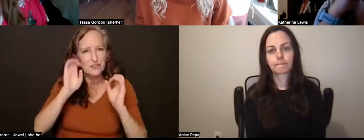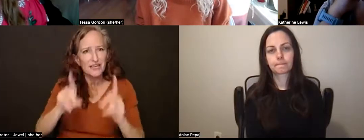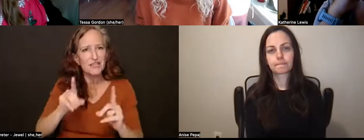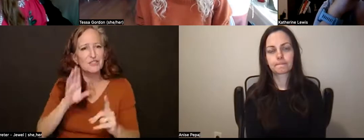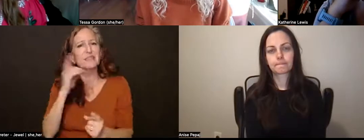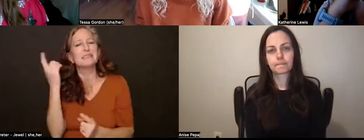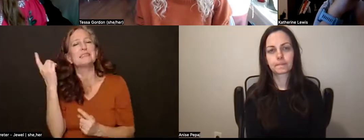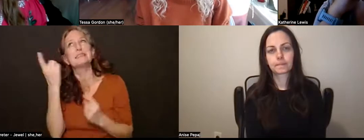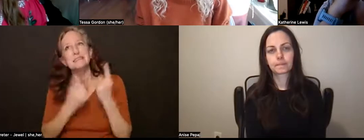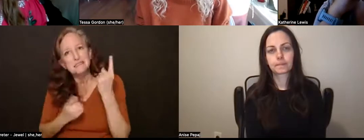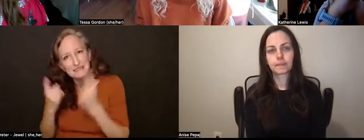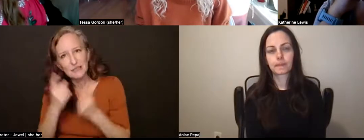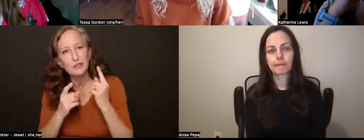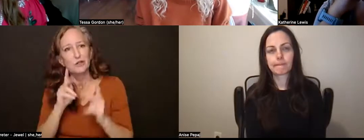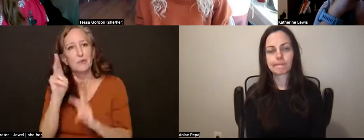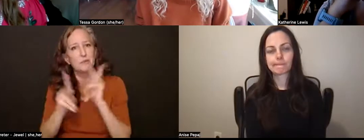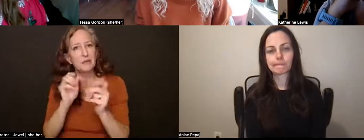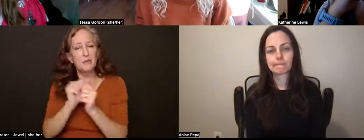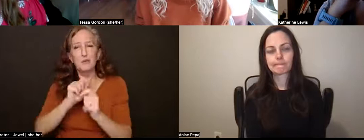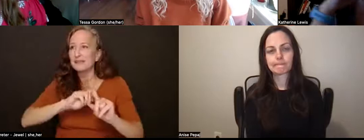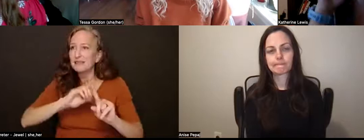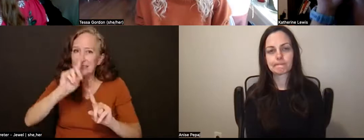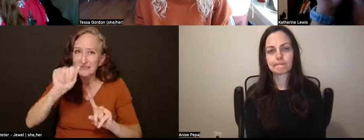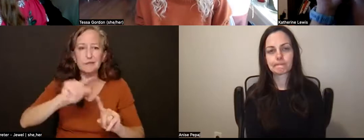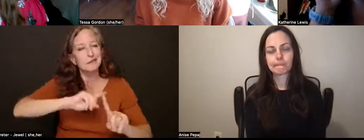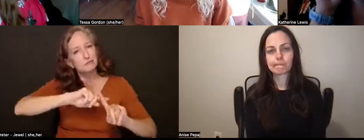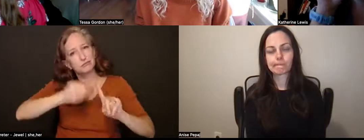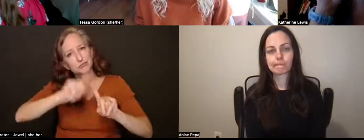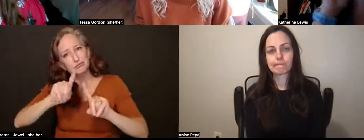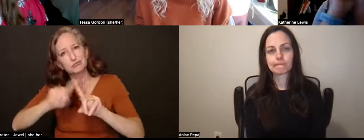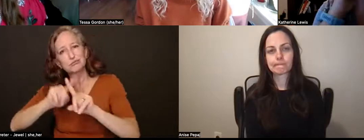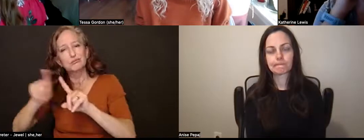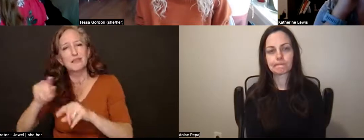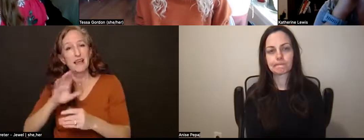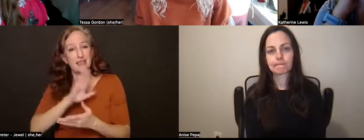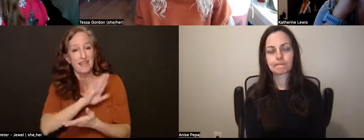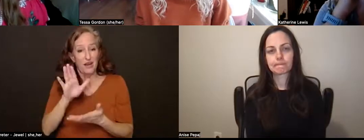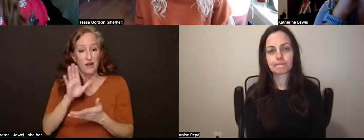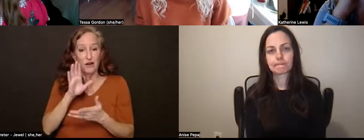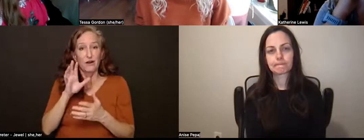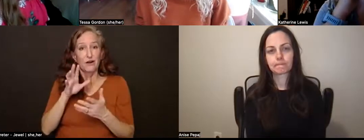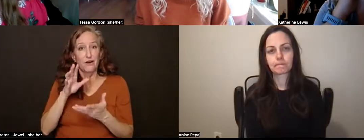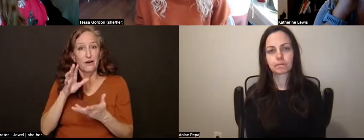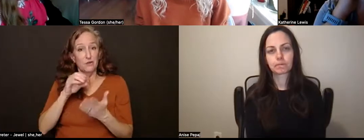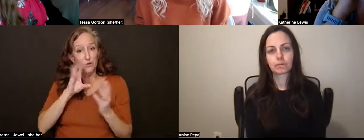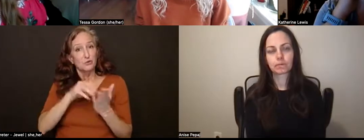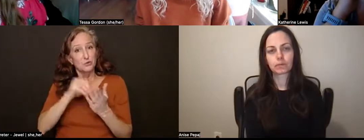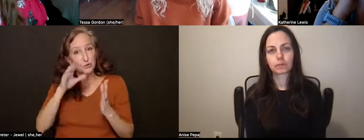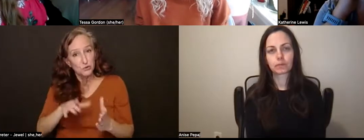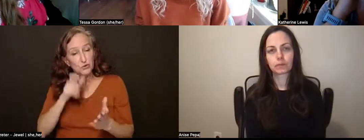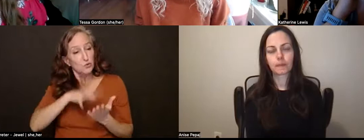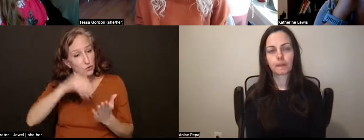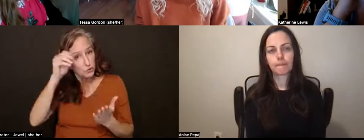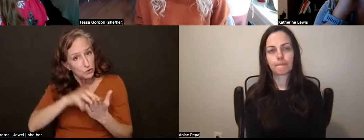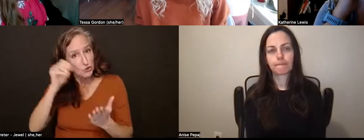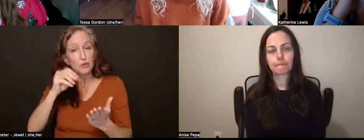different disabilities in their education and how that education now impacts what they're thinking when they're trying to find that cure for